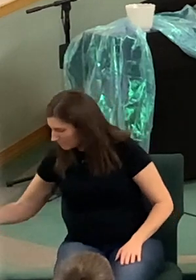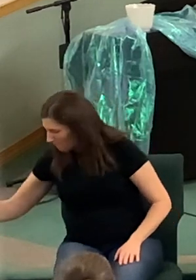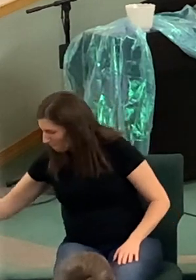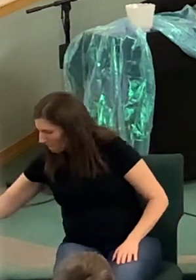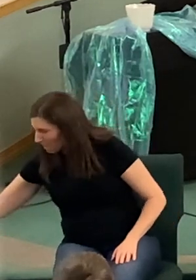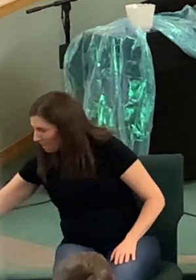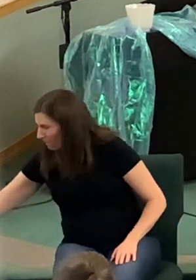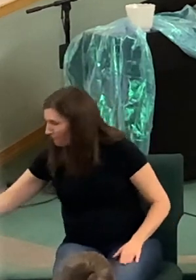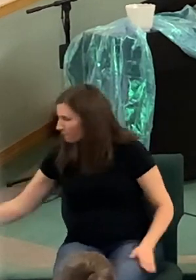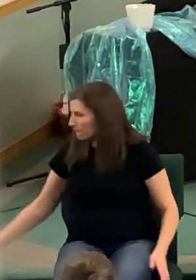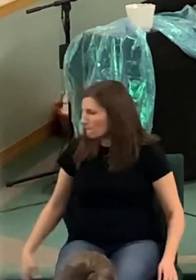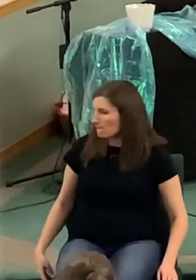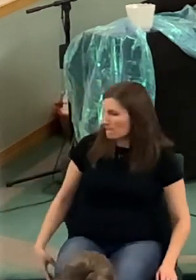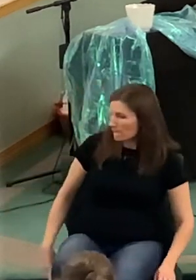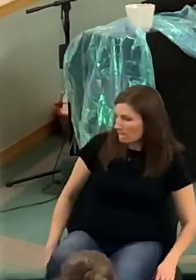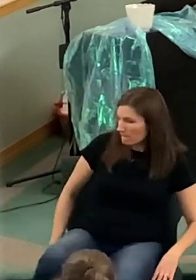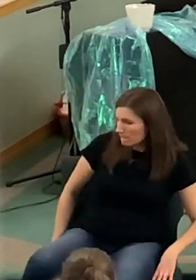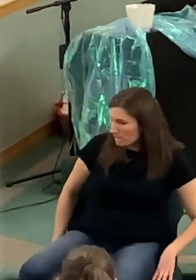to.